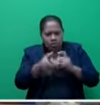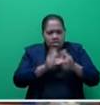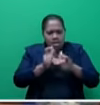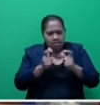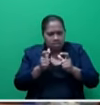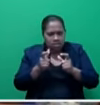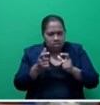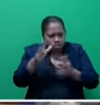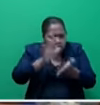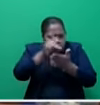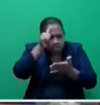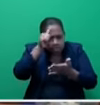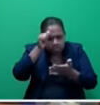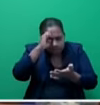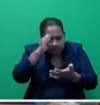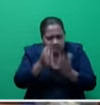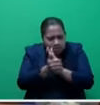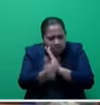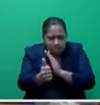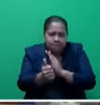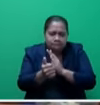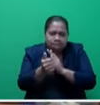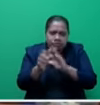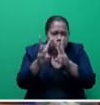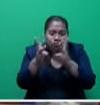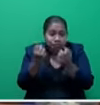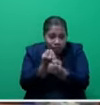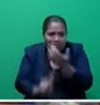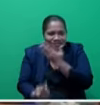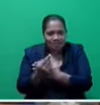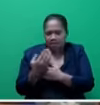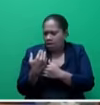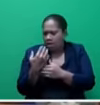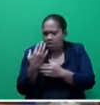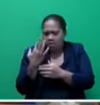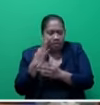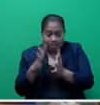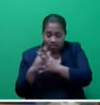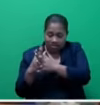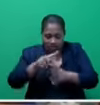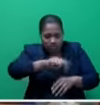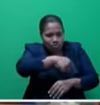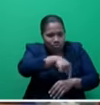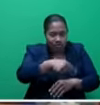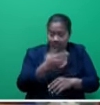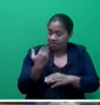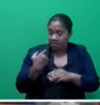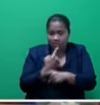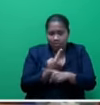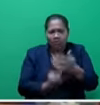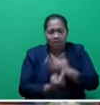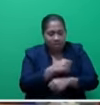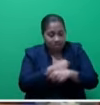knowledge and skills by attending climate-related workshops recently held in the West and in Suva. As of last week, our